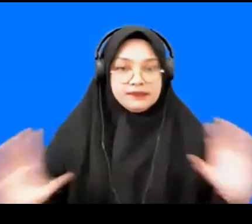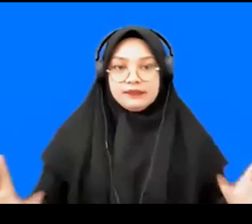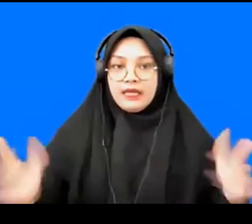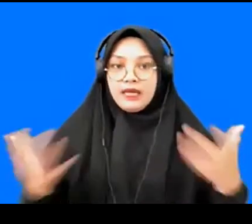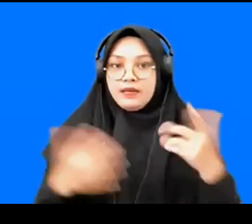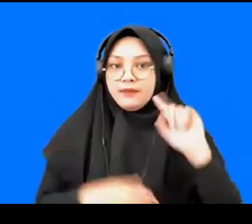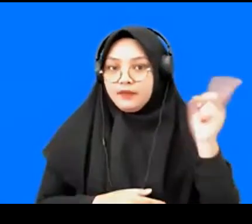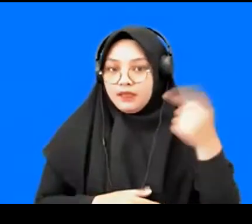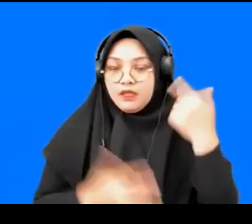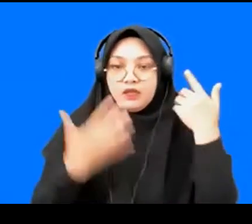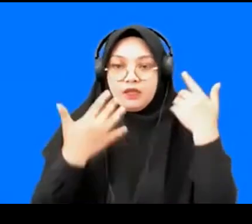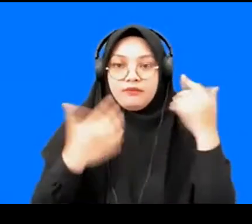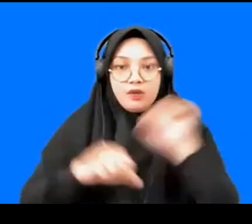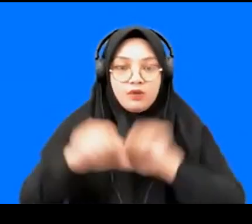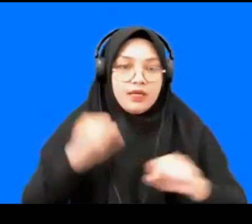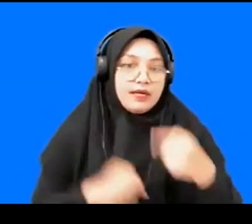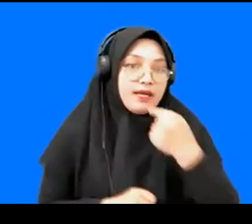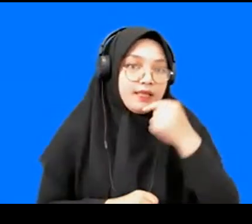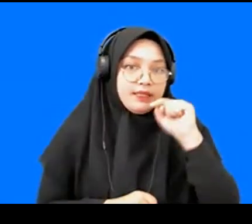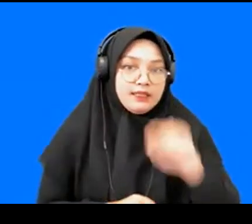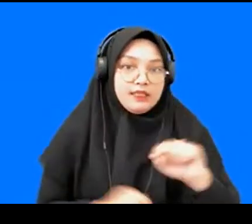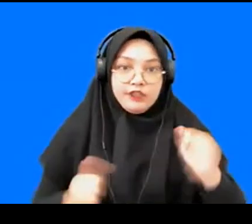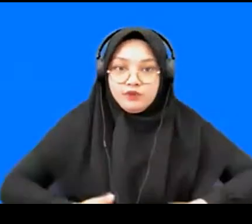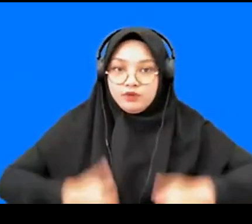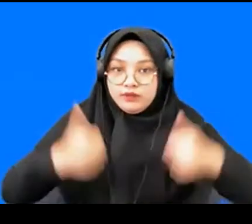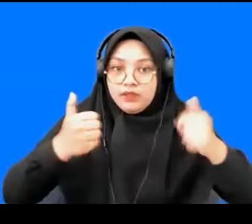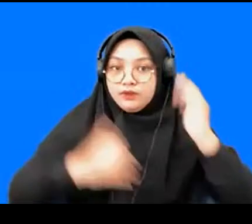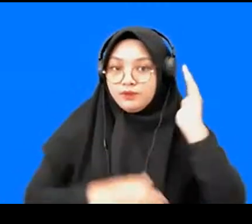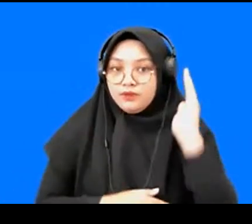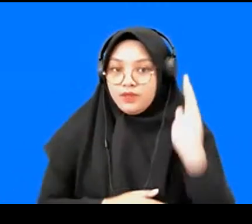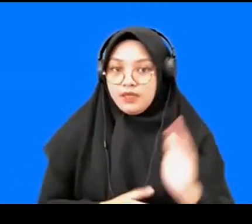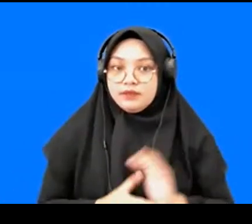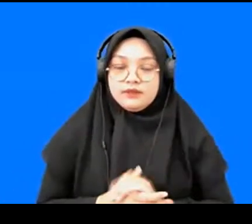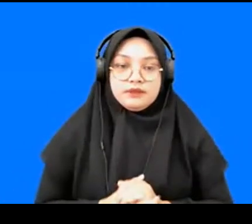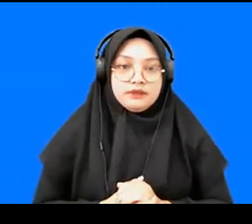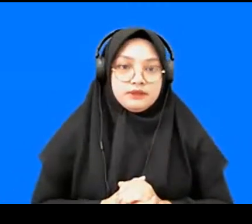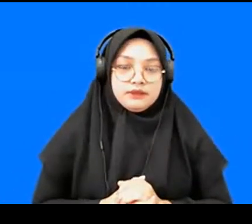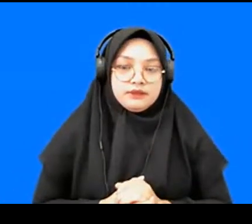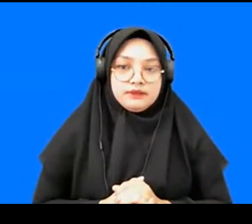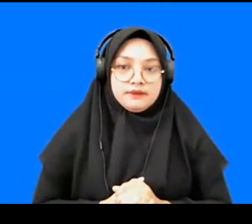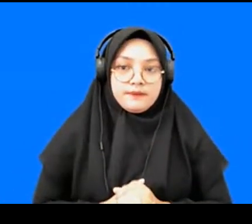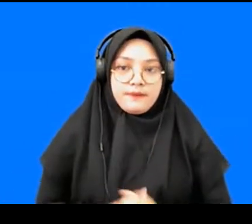and considering it. So it's not something really out of the pictures.